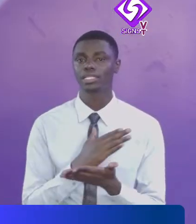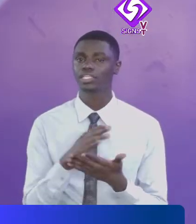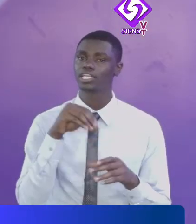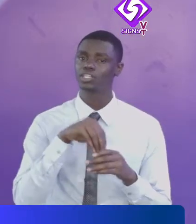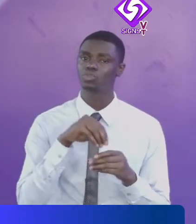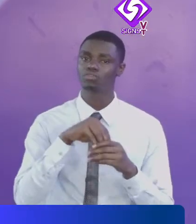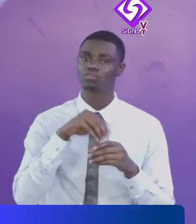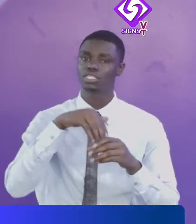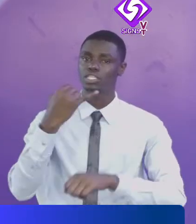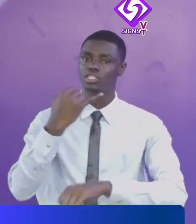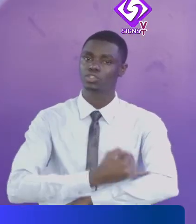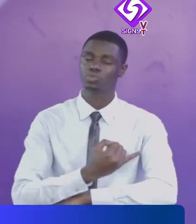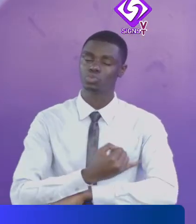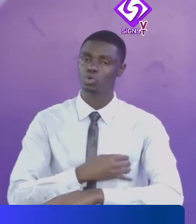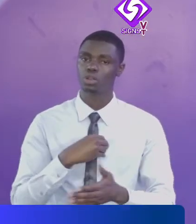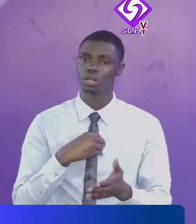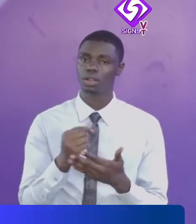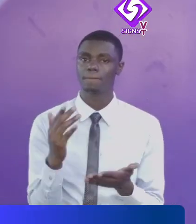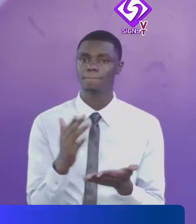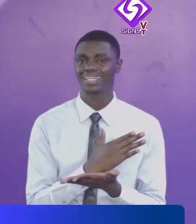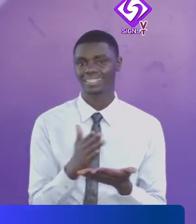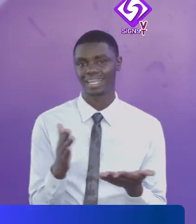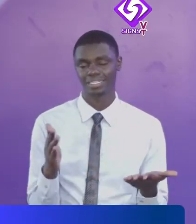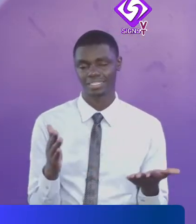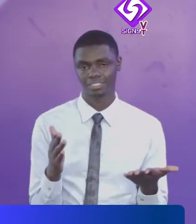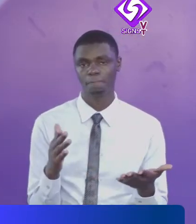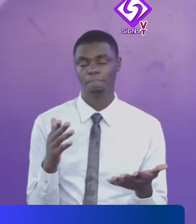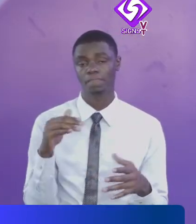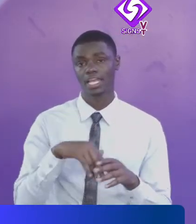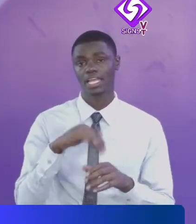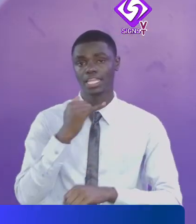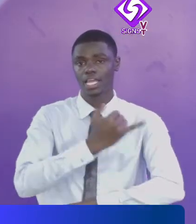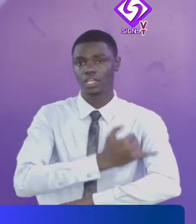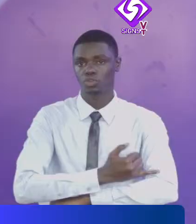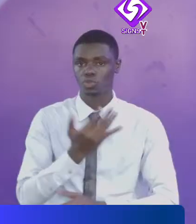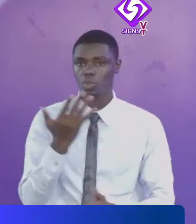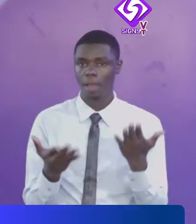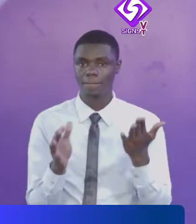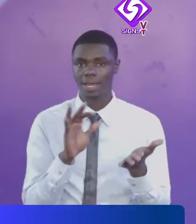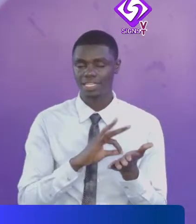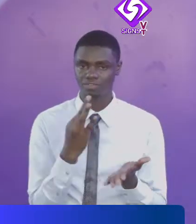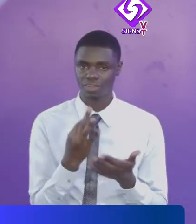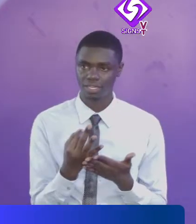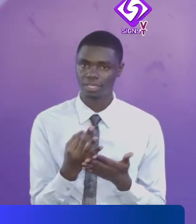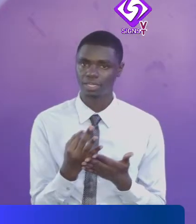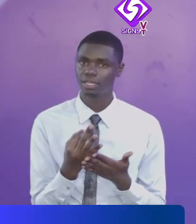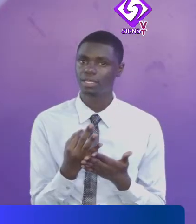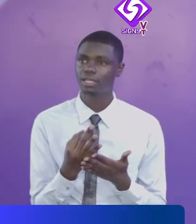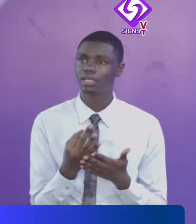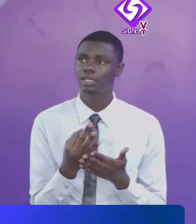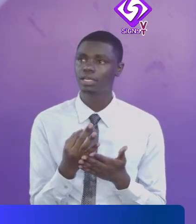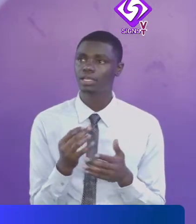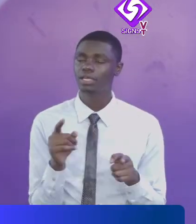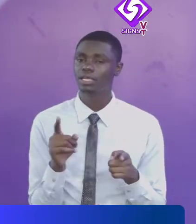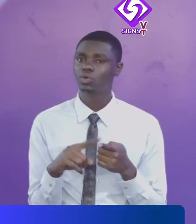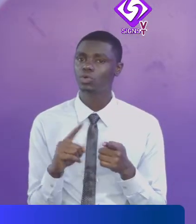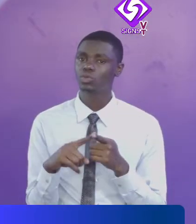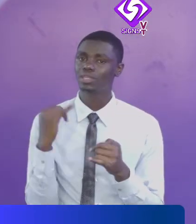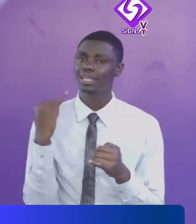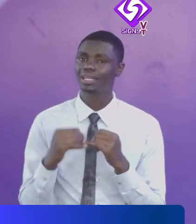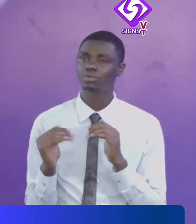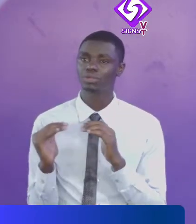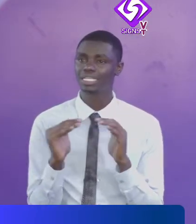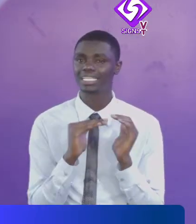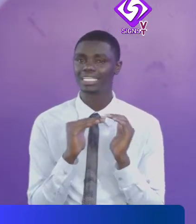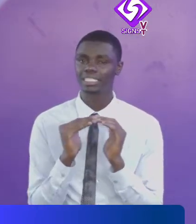institution, or rather buying shares in this particular institution. So a balanced fund balances those, and then an equity fund, which is on the far end,